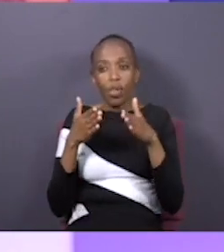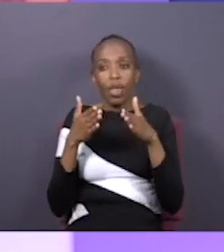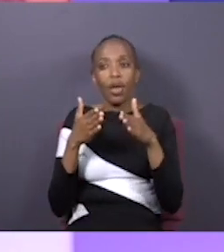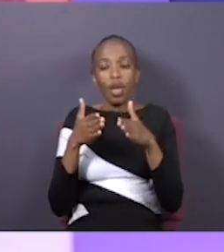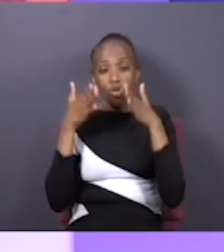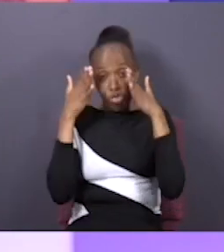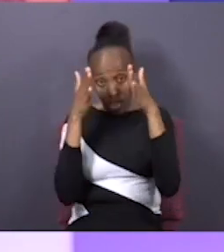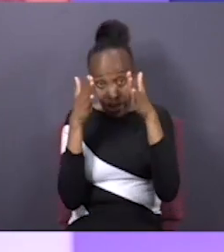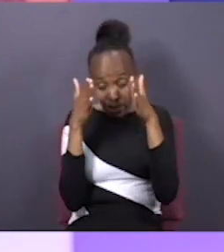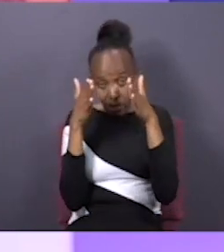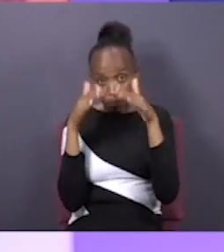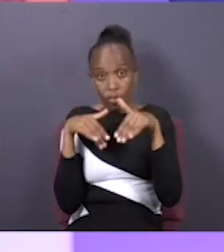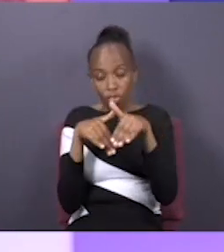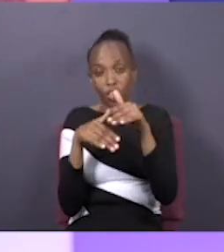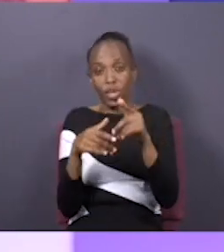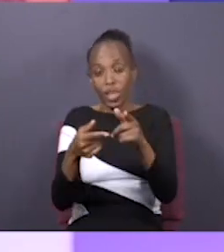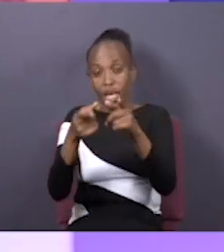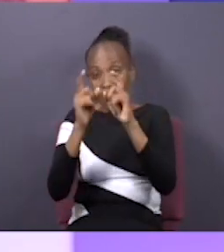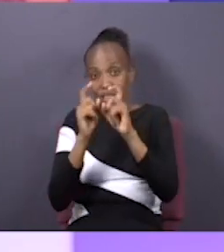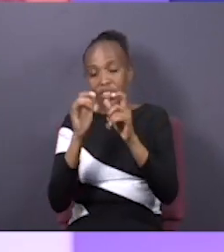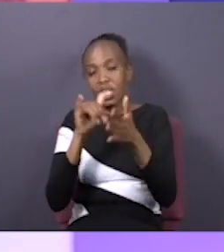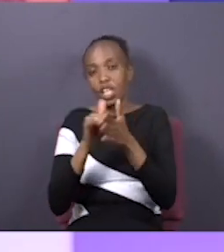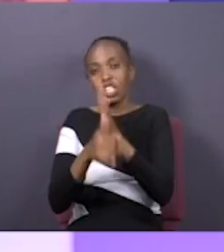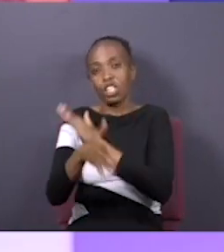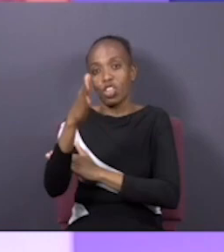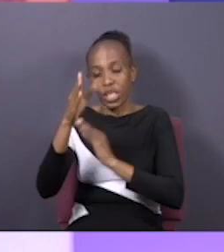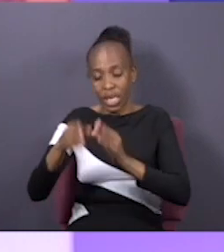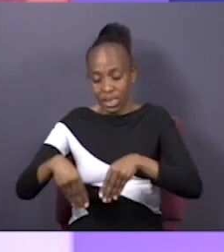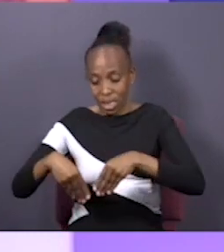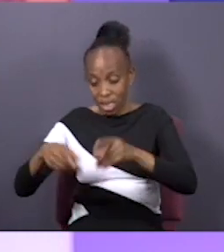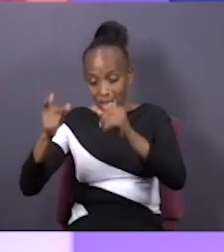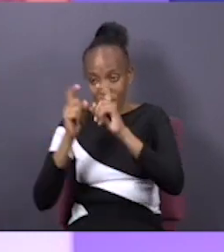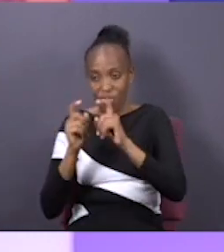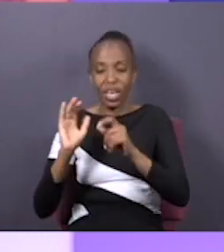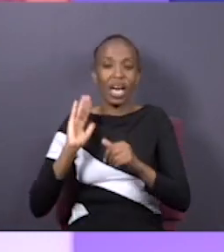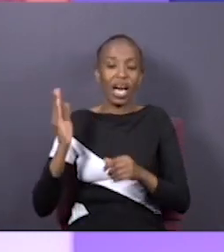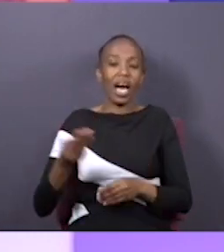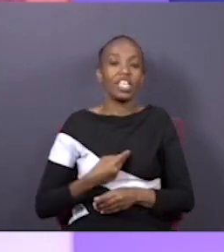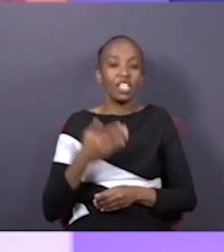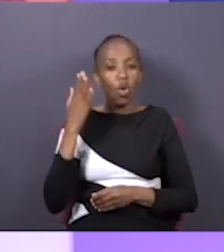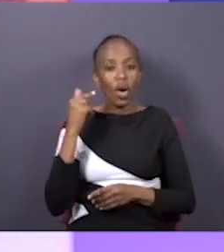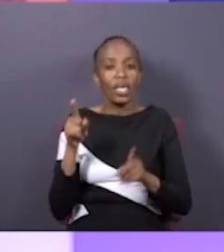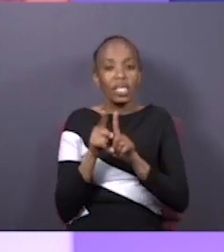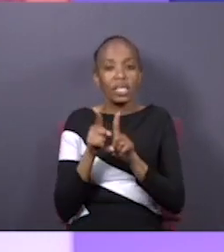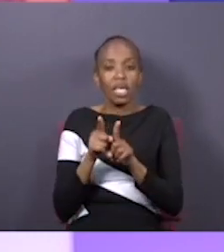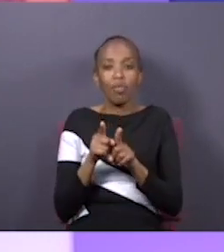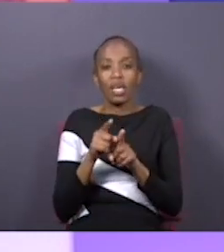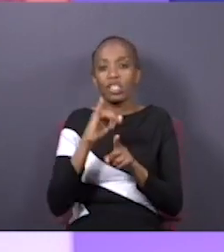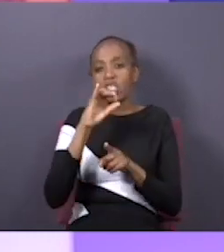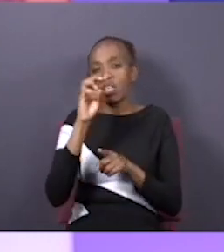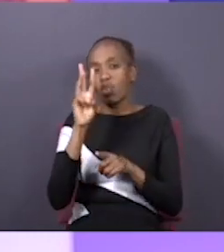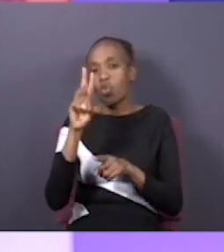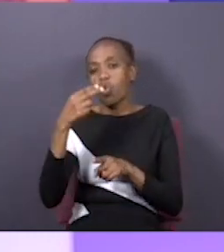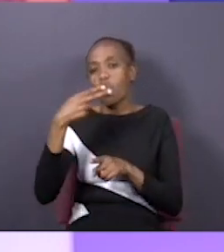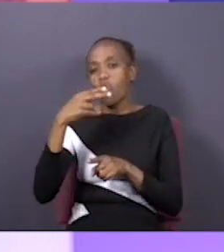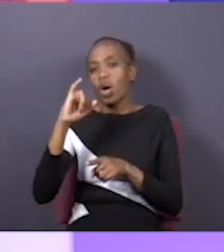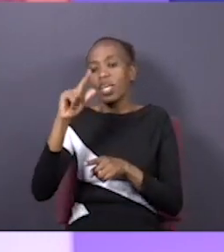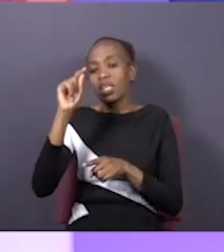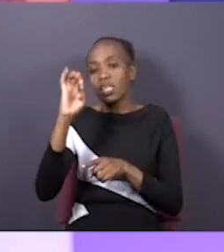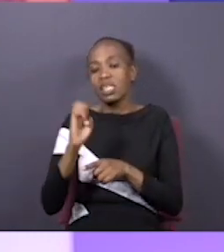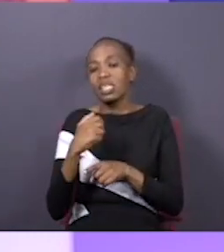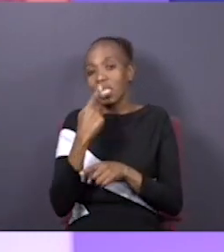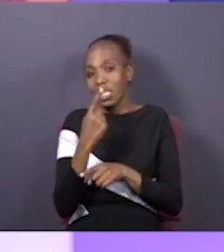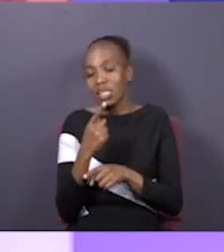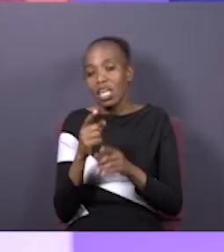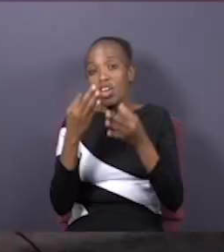and work at it according to the gifting that God has given us. Because, like John White said, freedom is